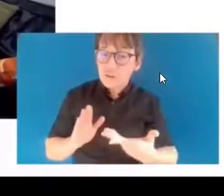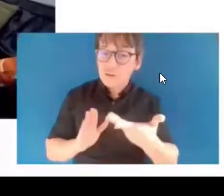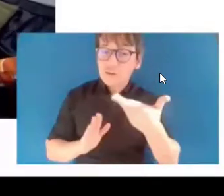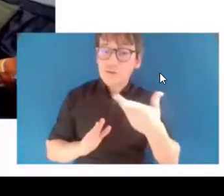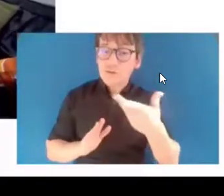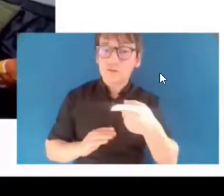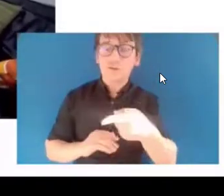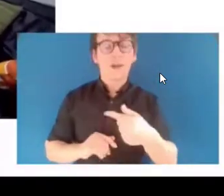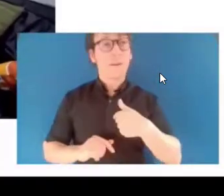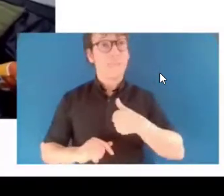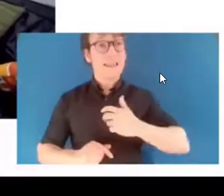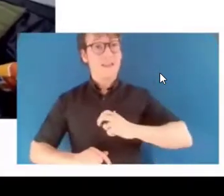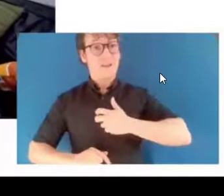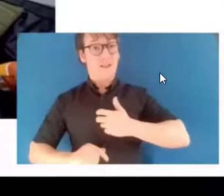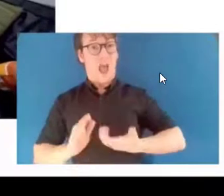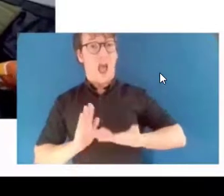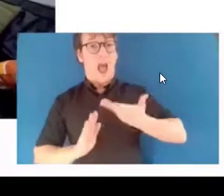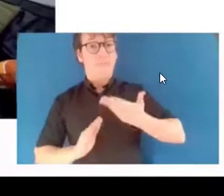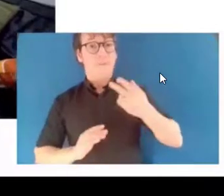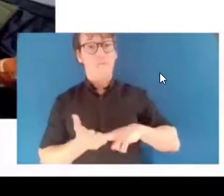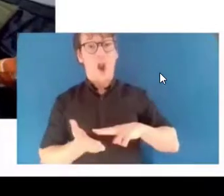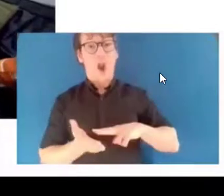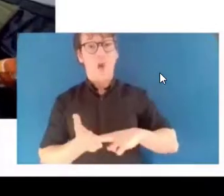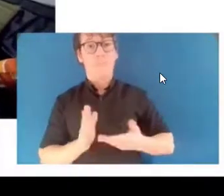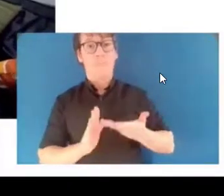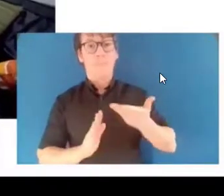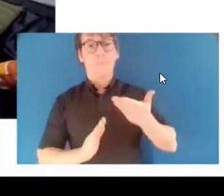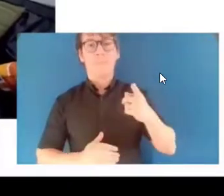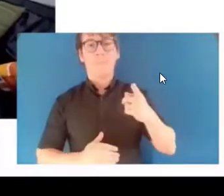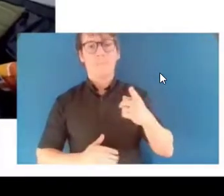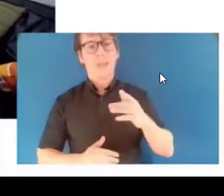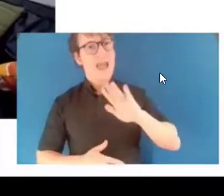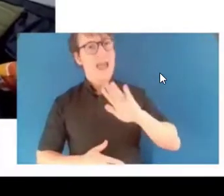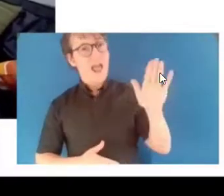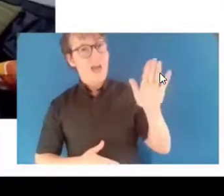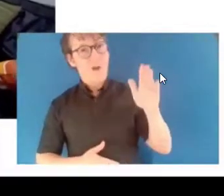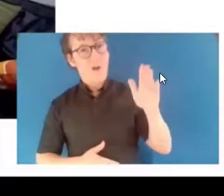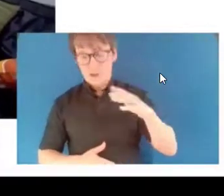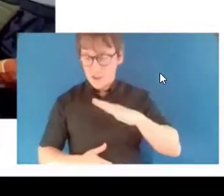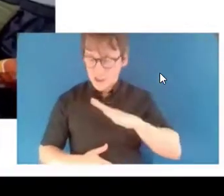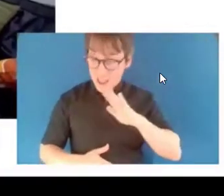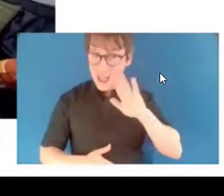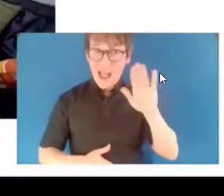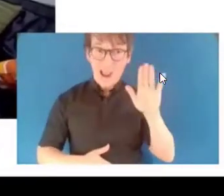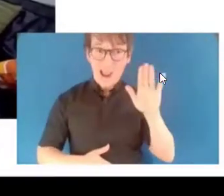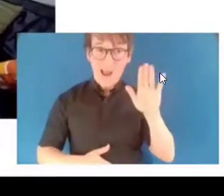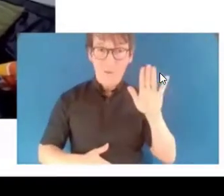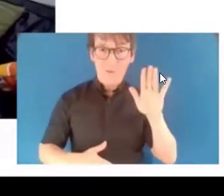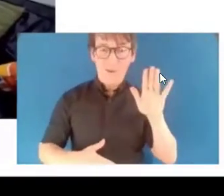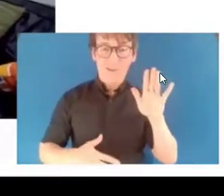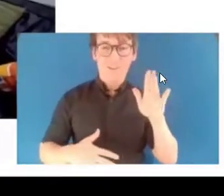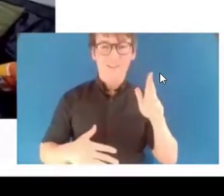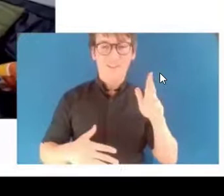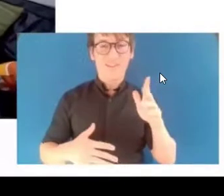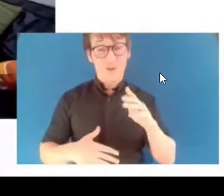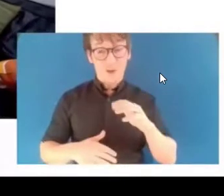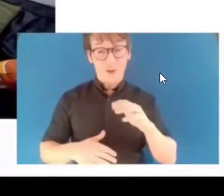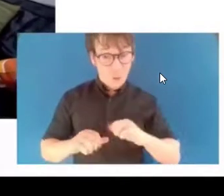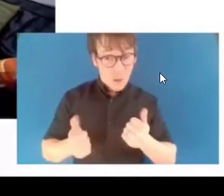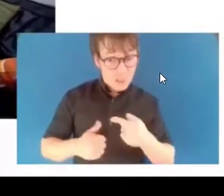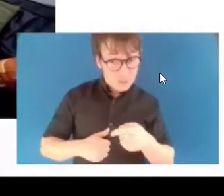Speak louder. and turn up my volume. Hello, Pepper. Hello, human. How are